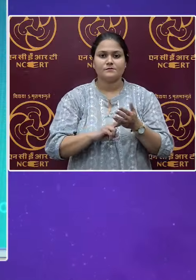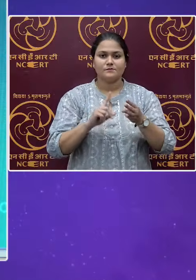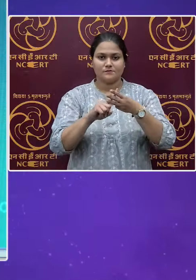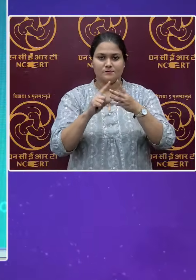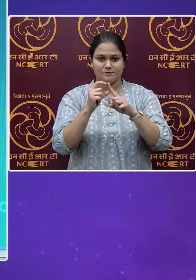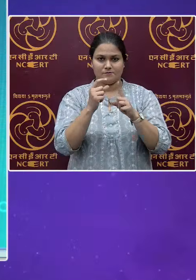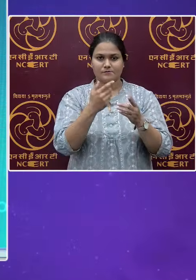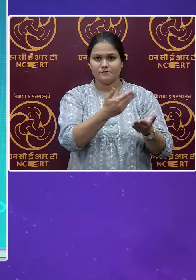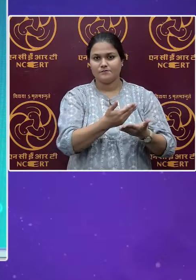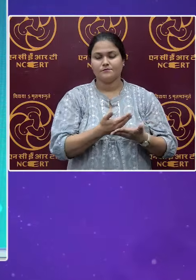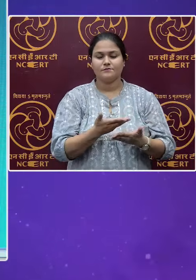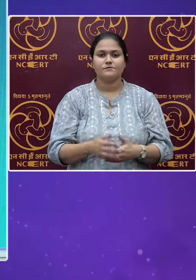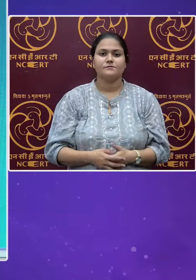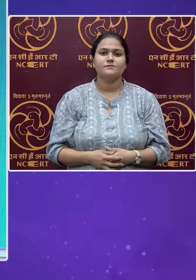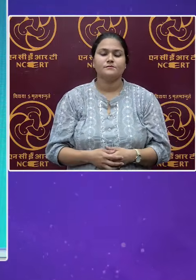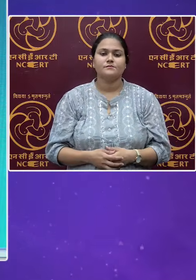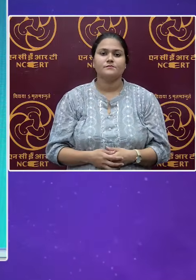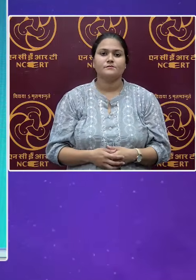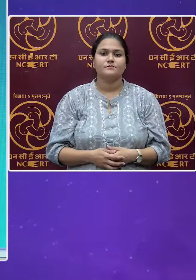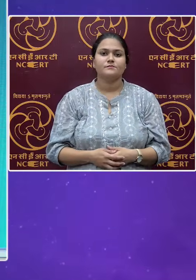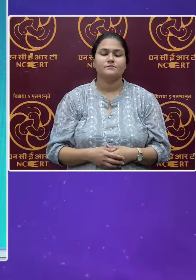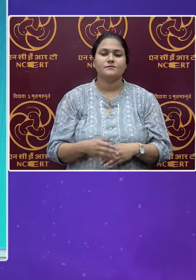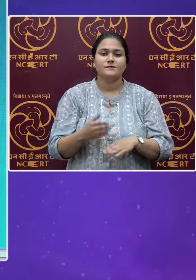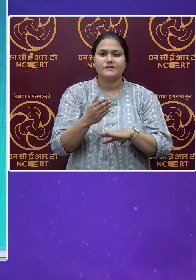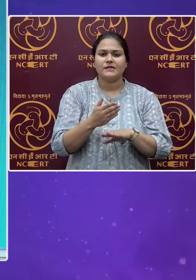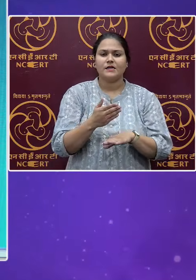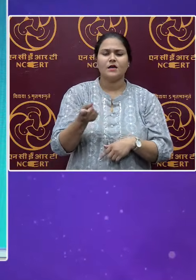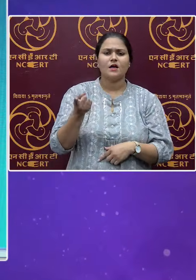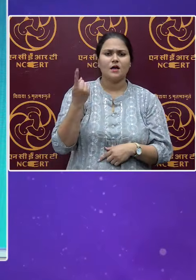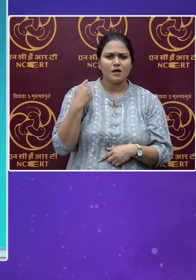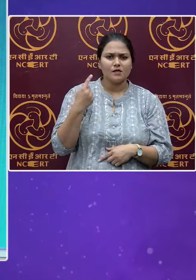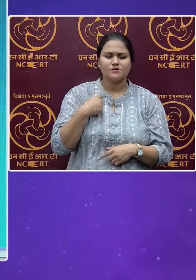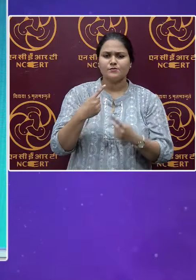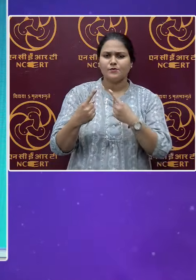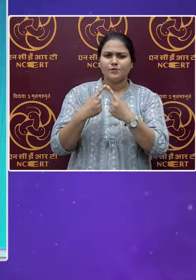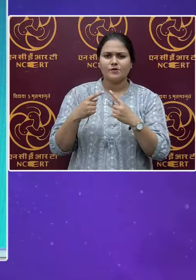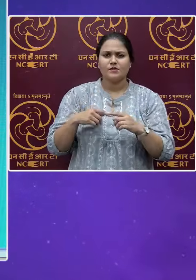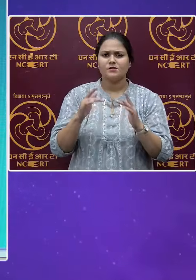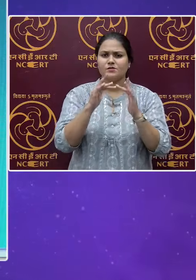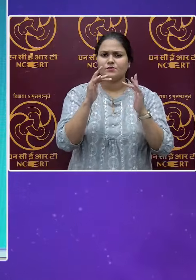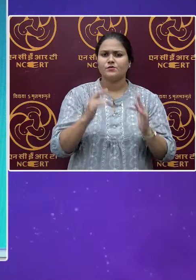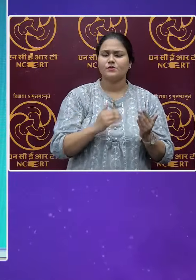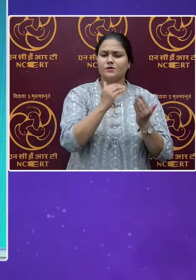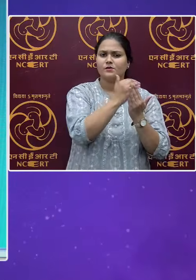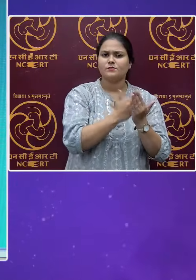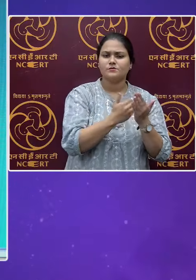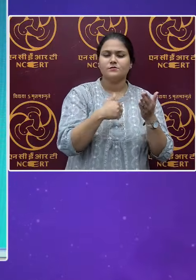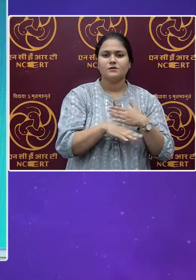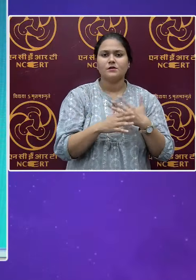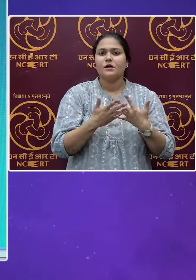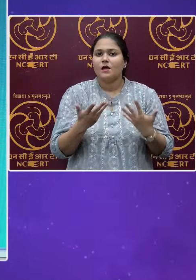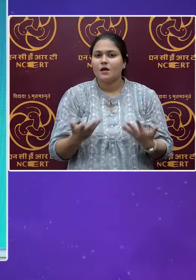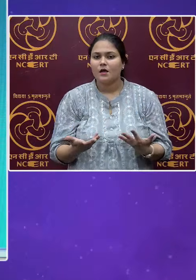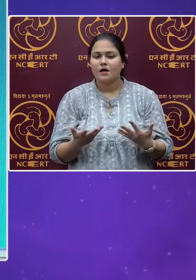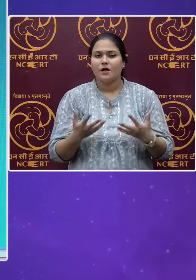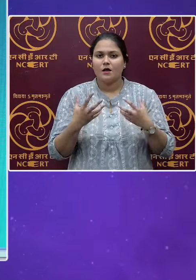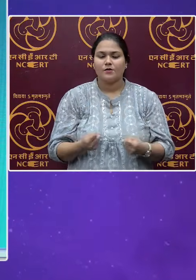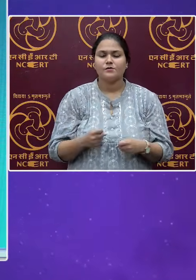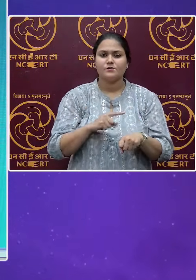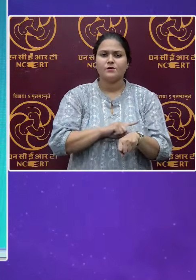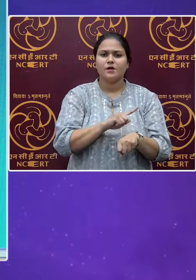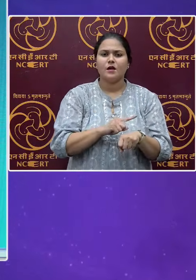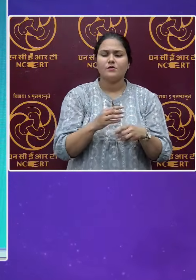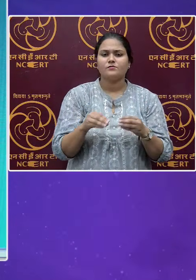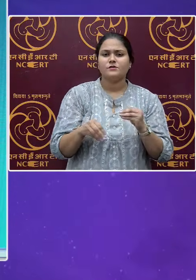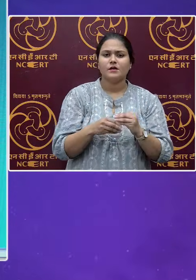2020. I'm sure yesterday when we talked about what online courses are and how they have become need of the hour,